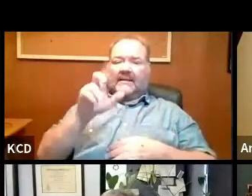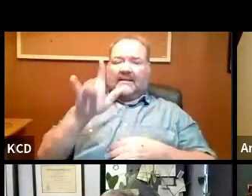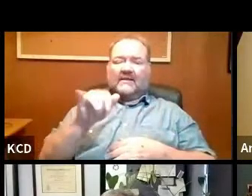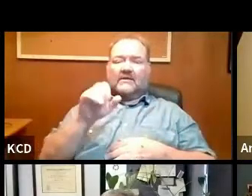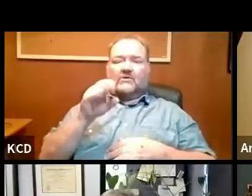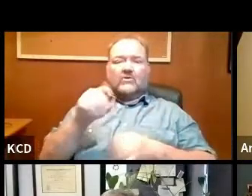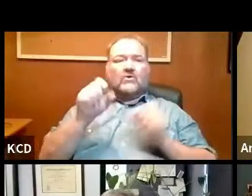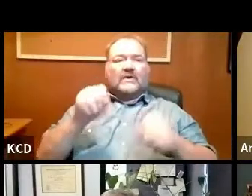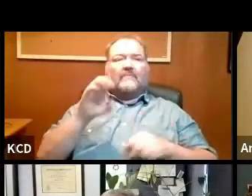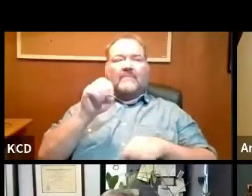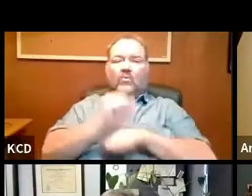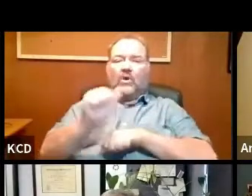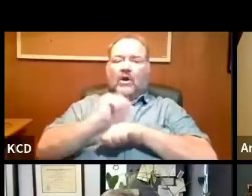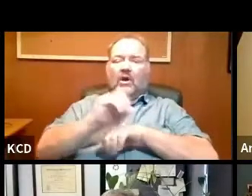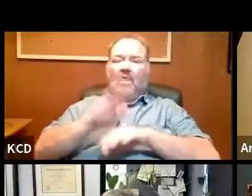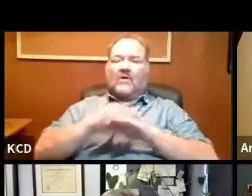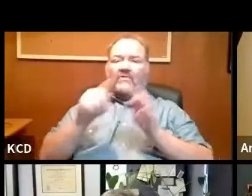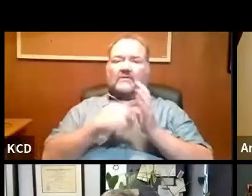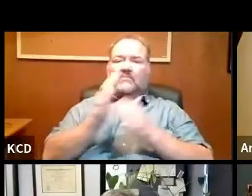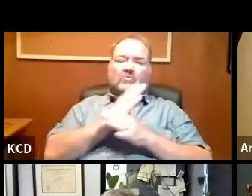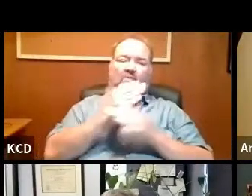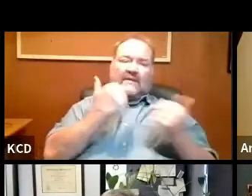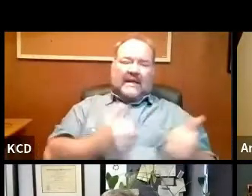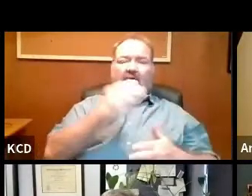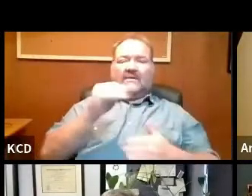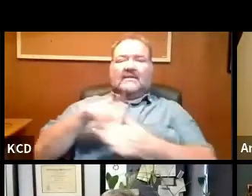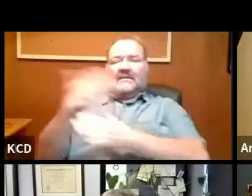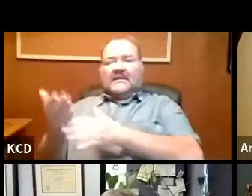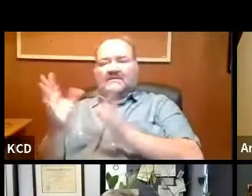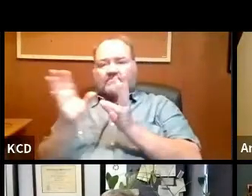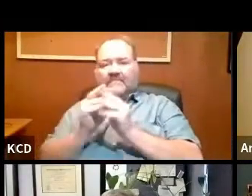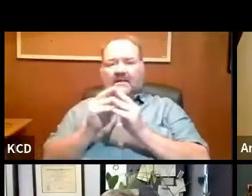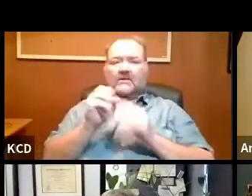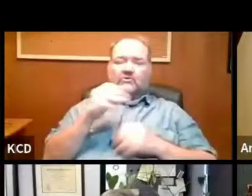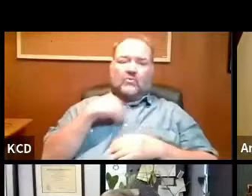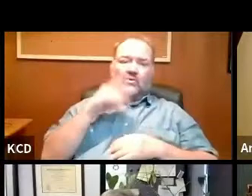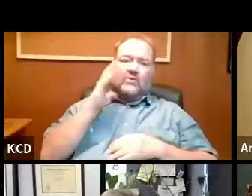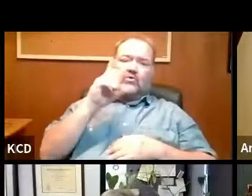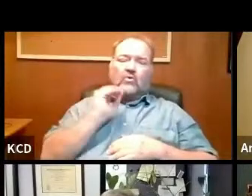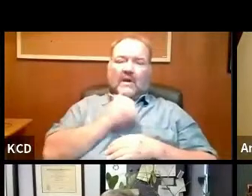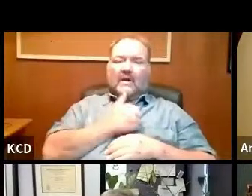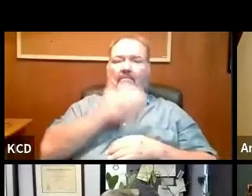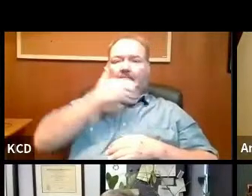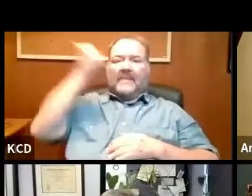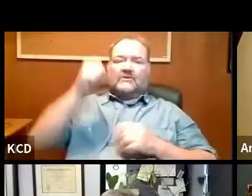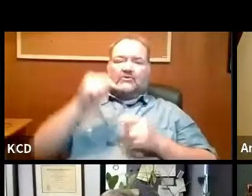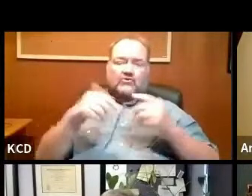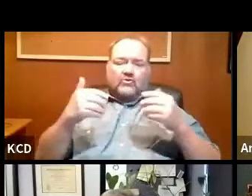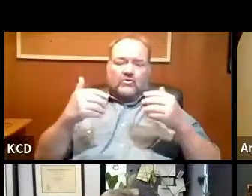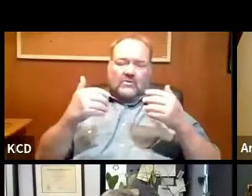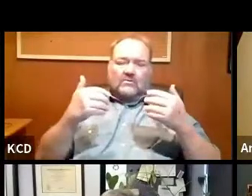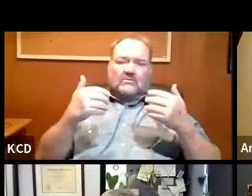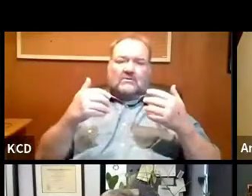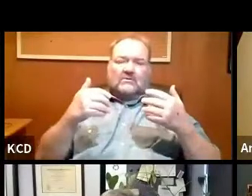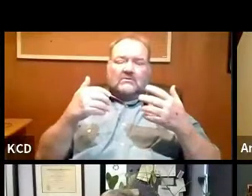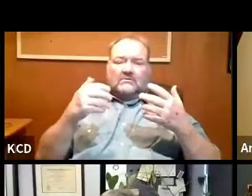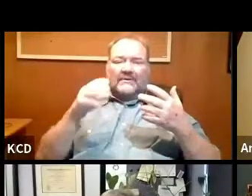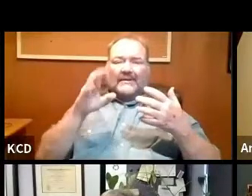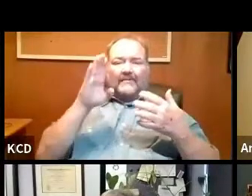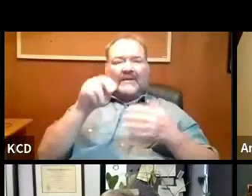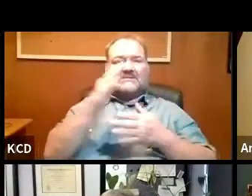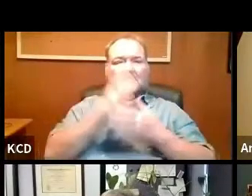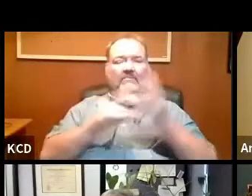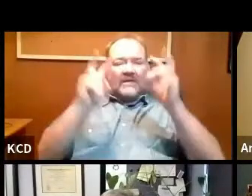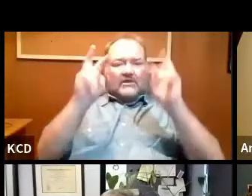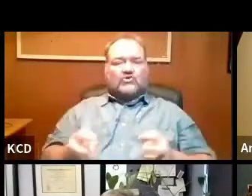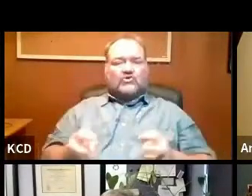can be working on this between now and next meeting. So we're going to do our best, hopefully, to have that go. And there's just been some